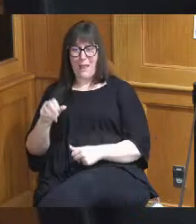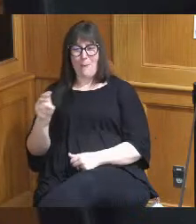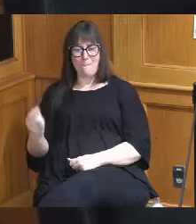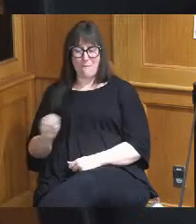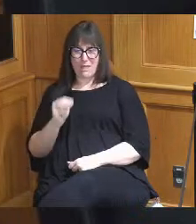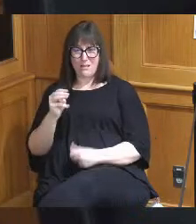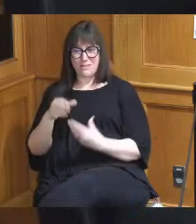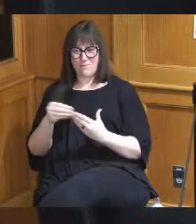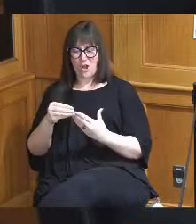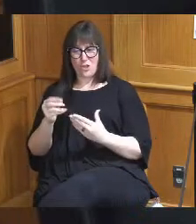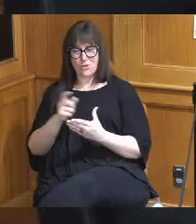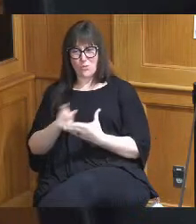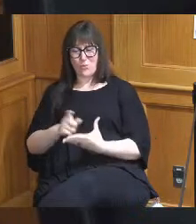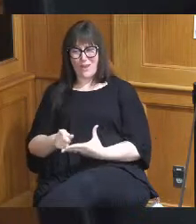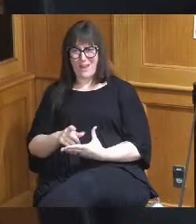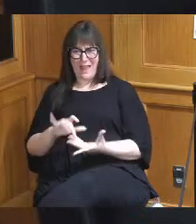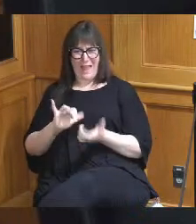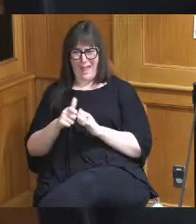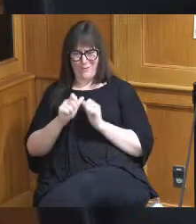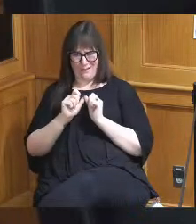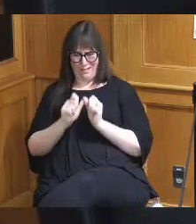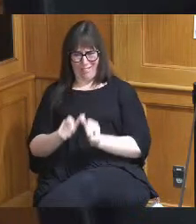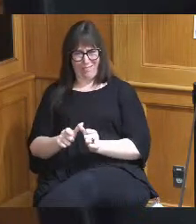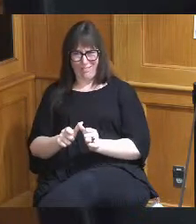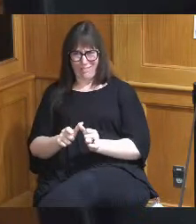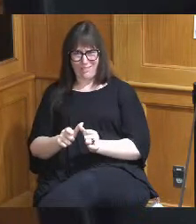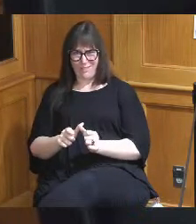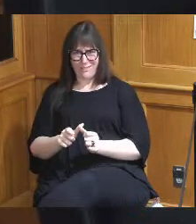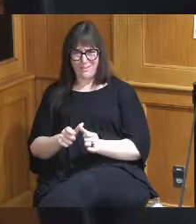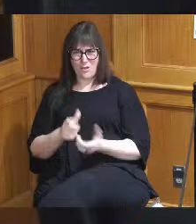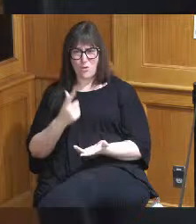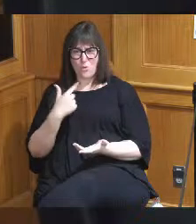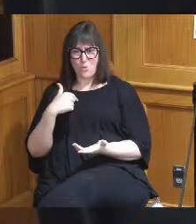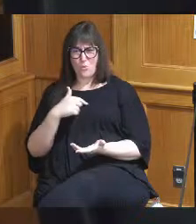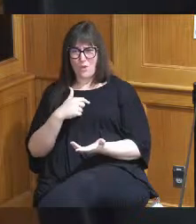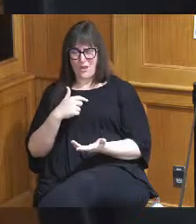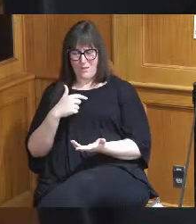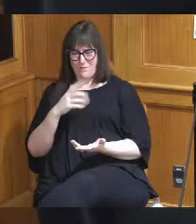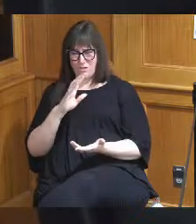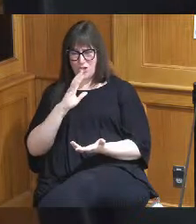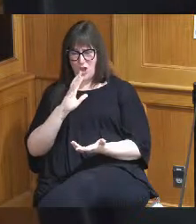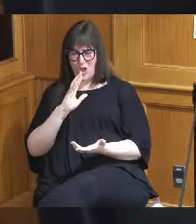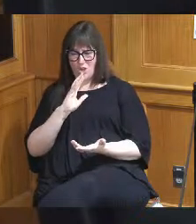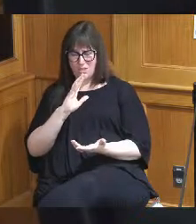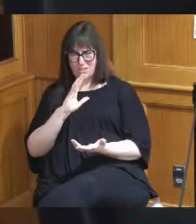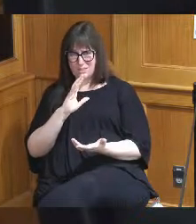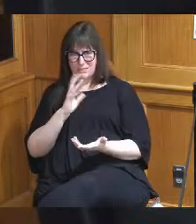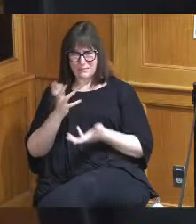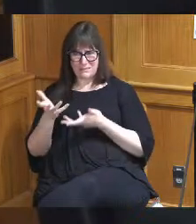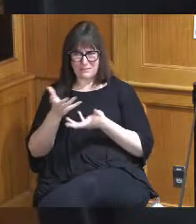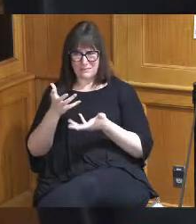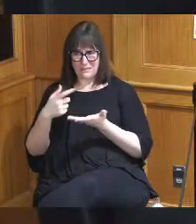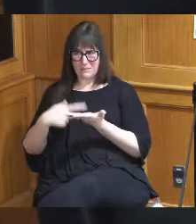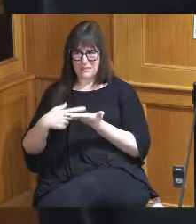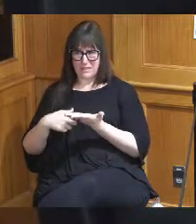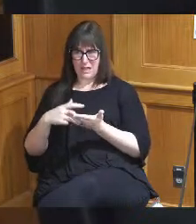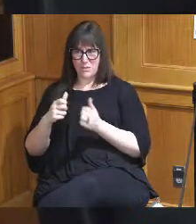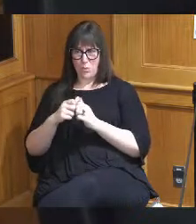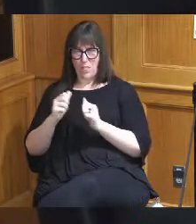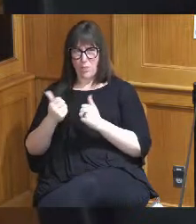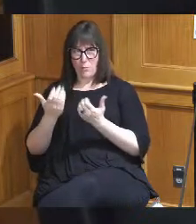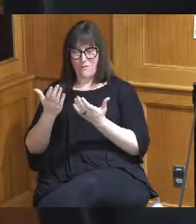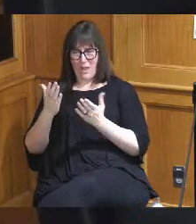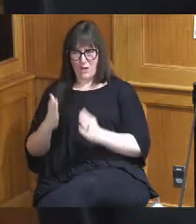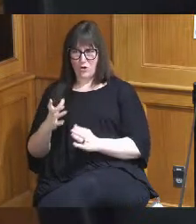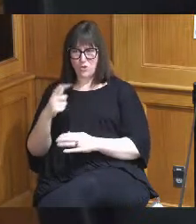you sustain that? And I know we've talked offline about having conversations with these providers. Look,